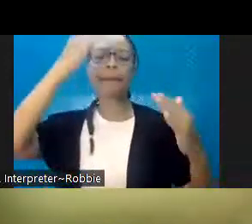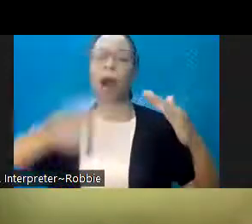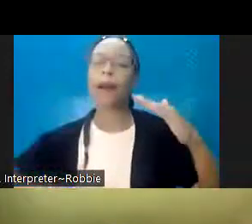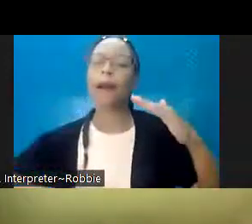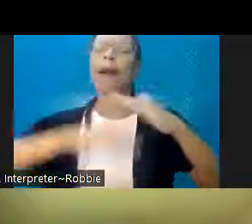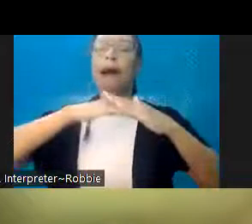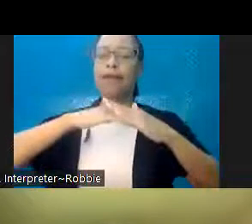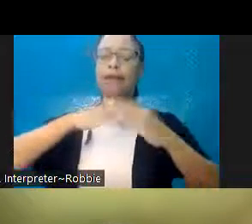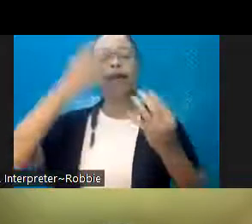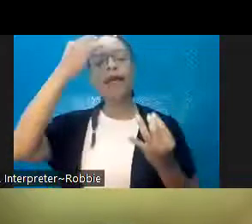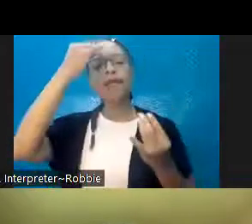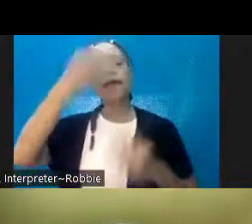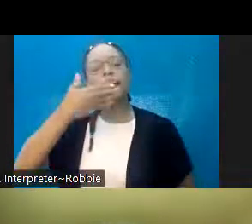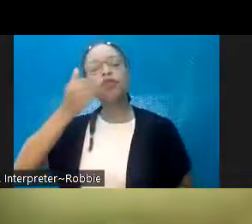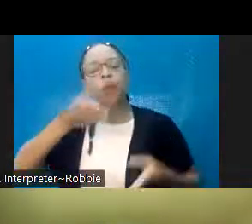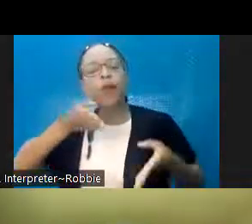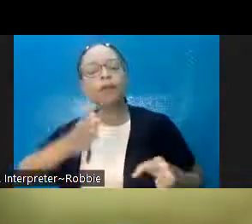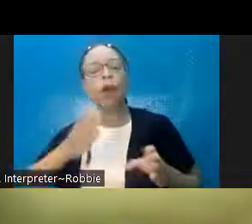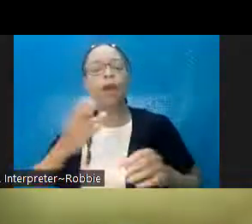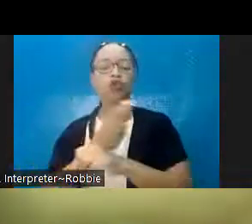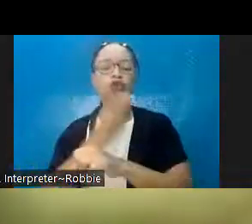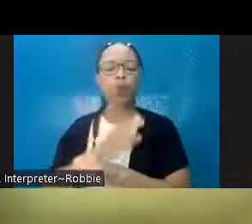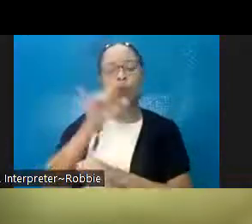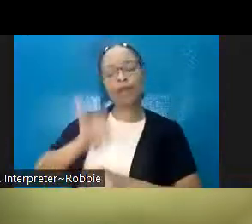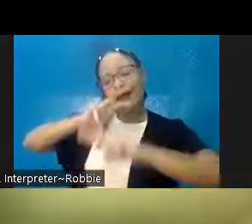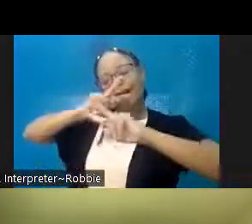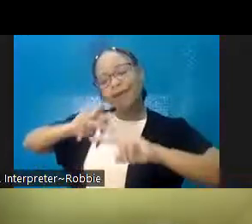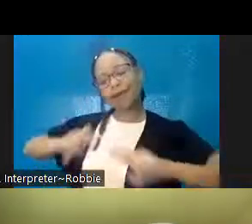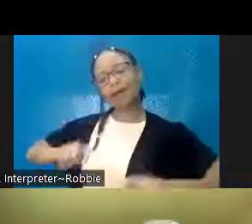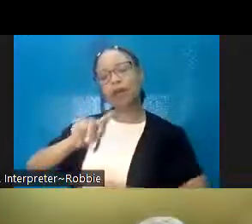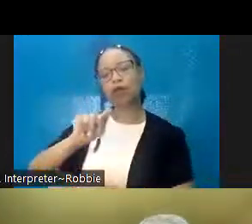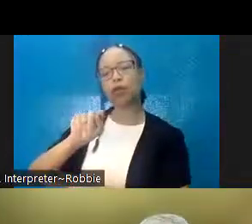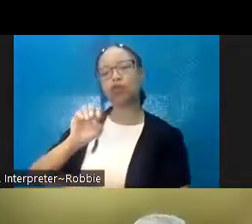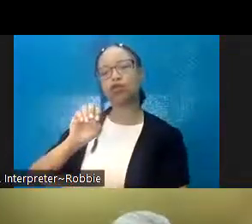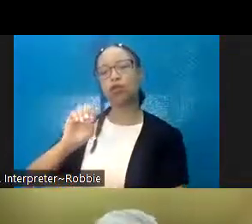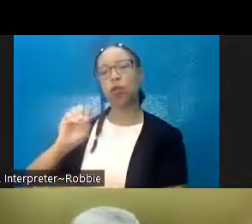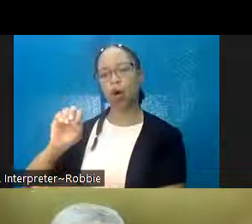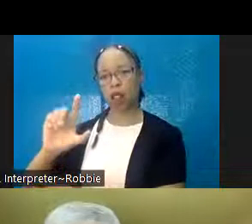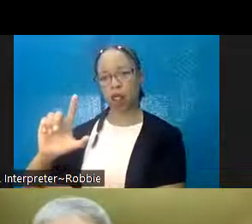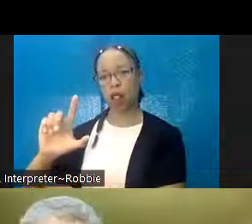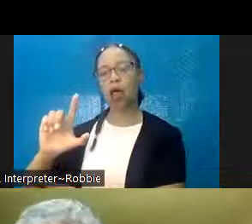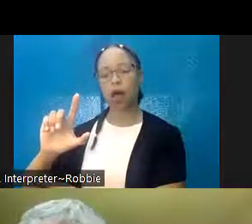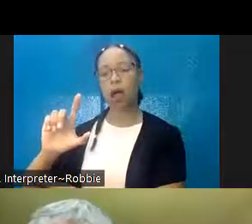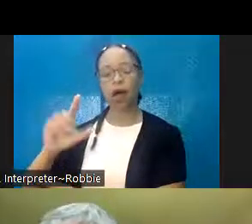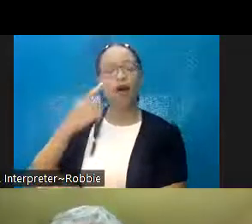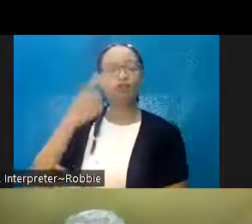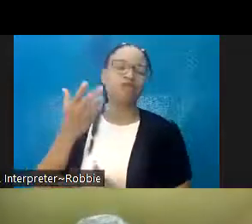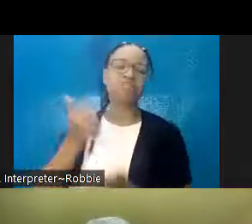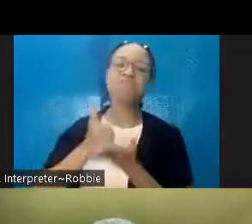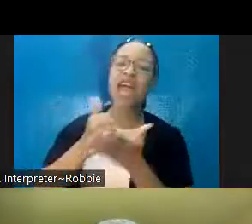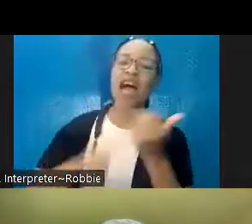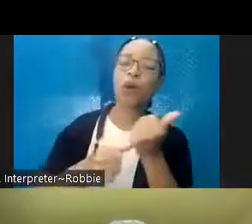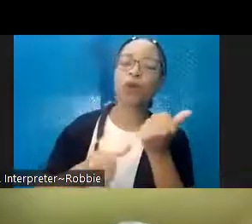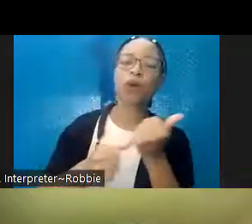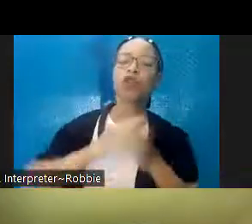and thinking about the best way to use the capacity assessment tool put out and forward for you to assist you in your